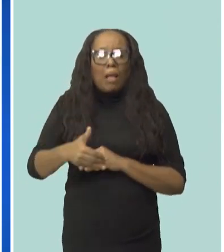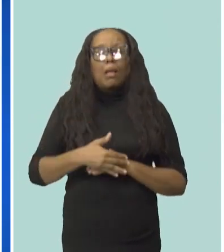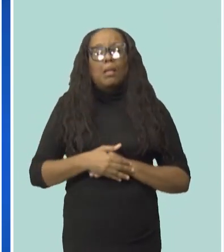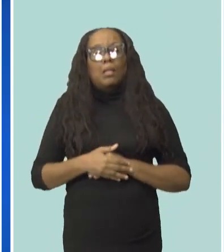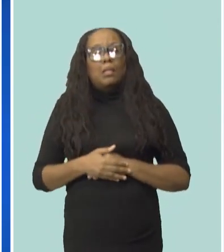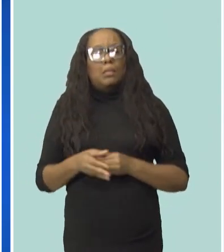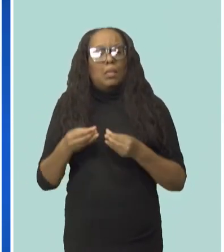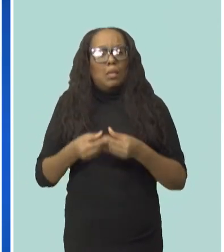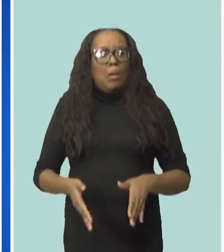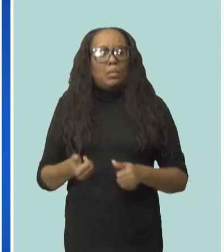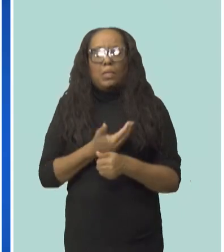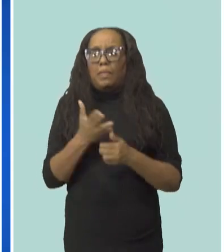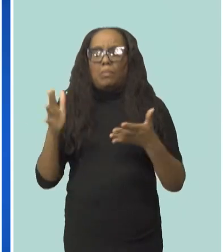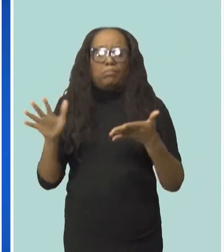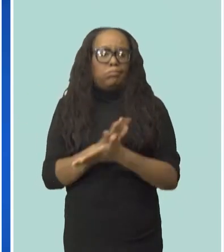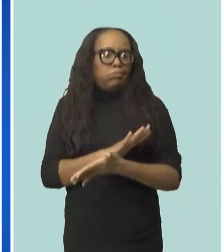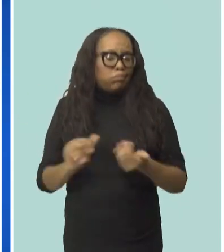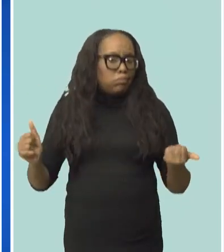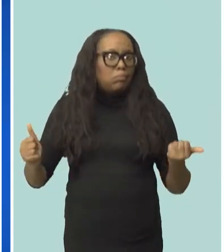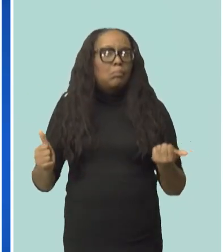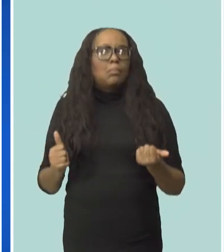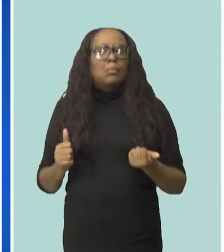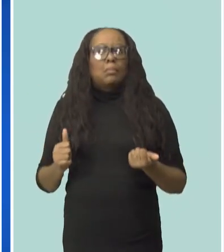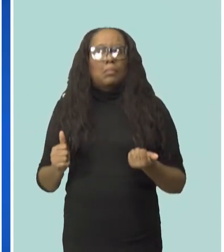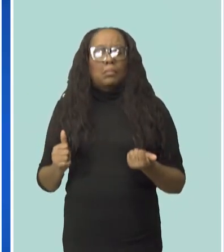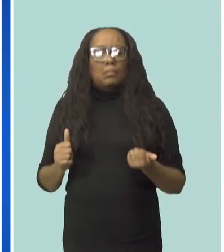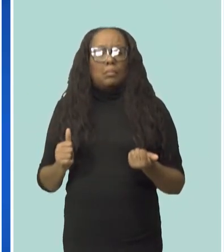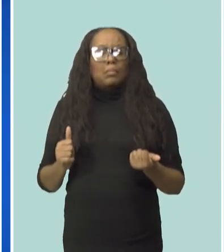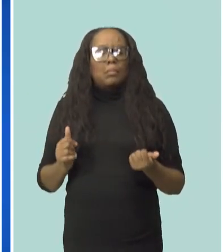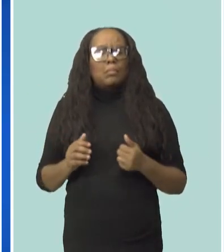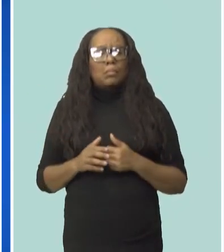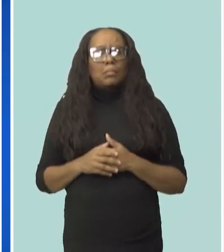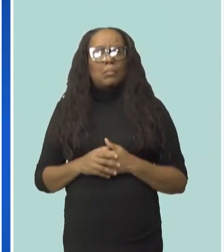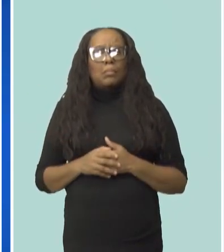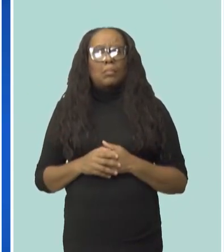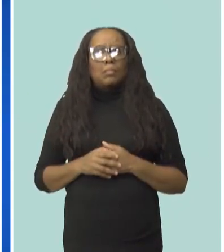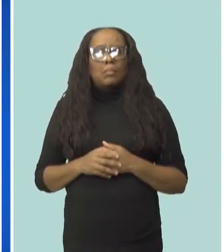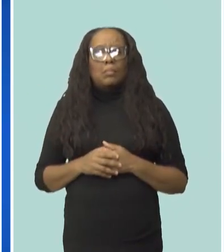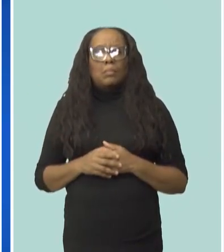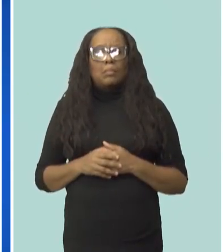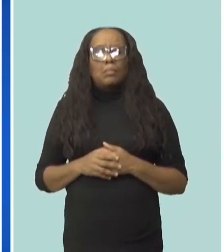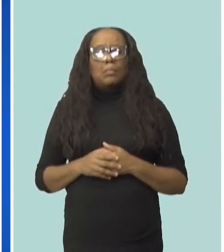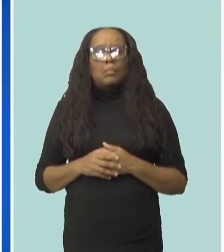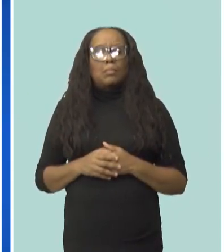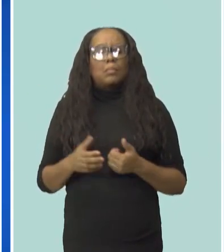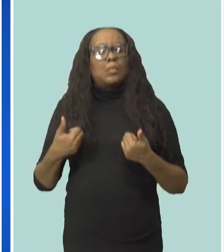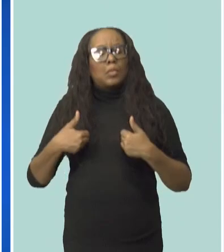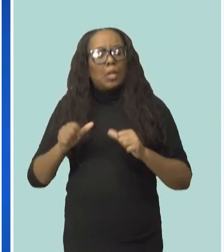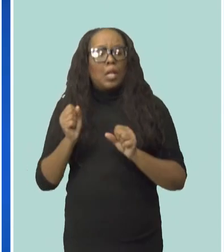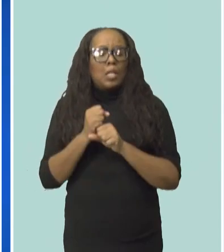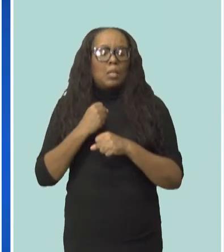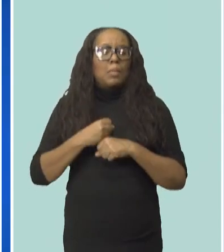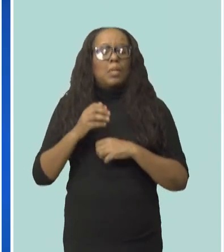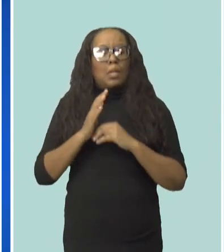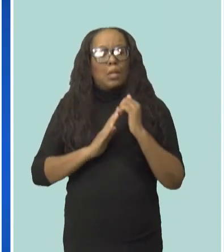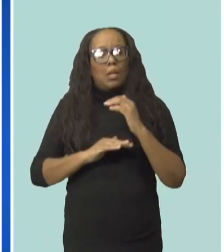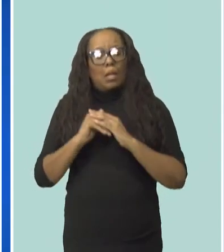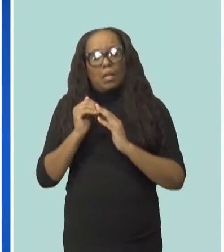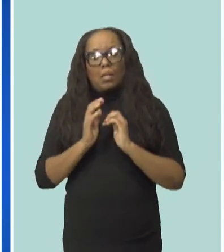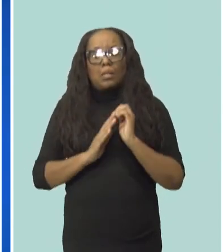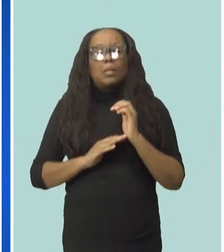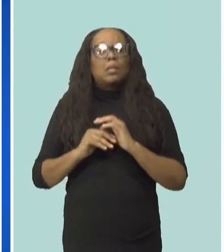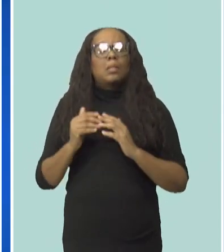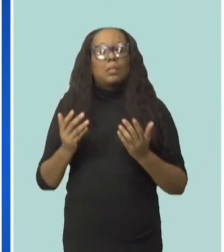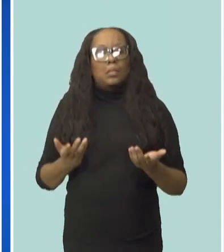everything, so we try what we can do to at least make them comfortable, So it's a work in